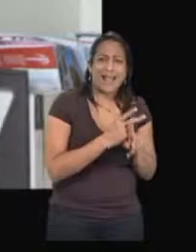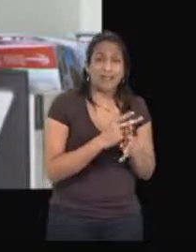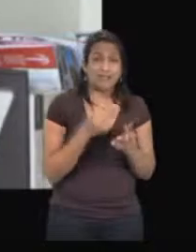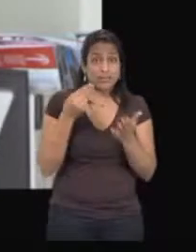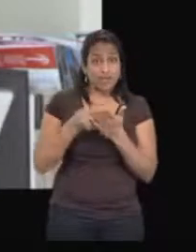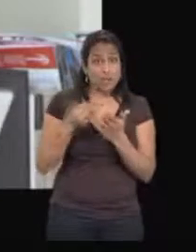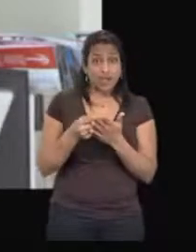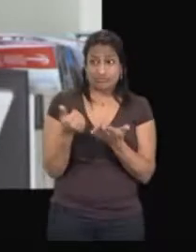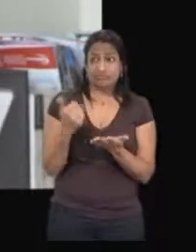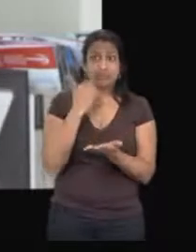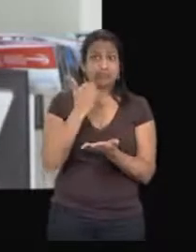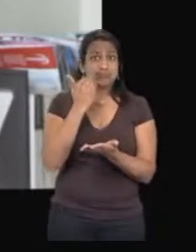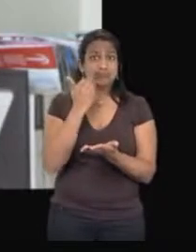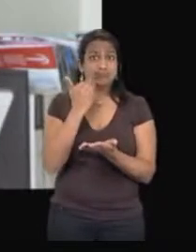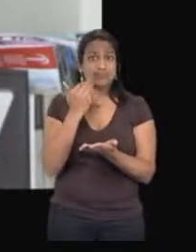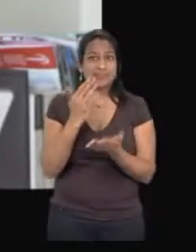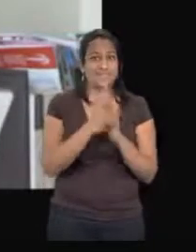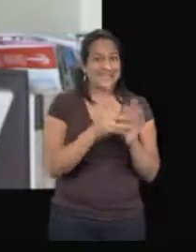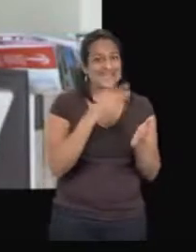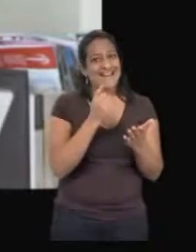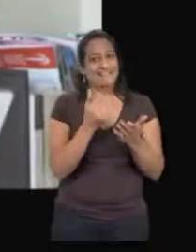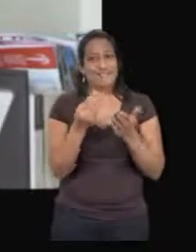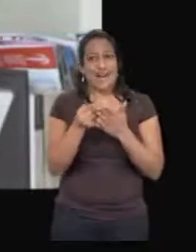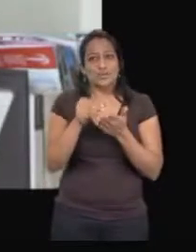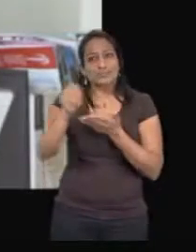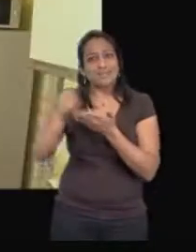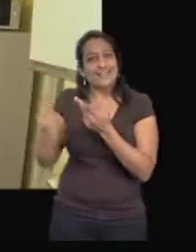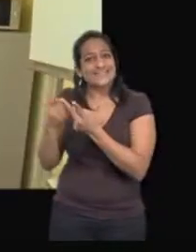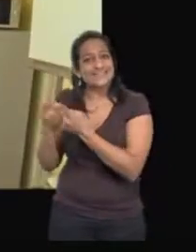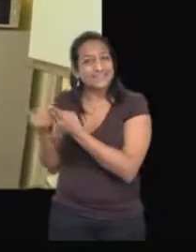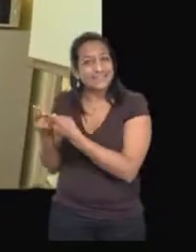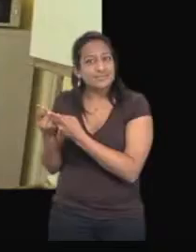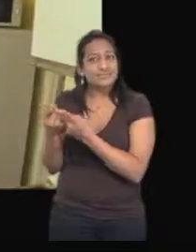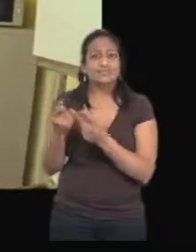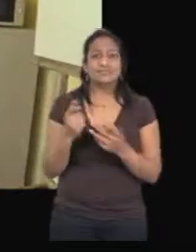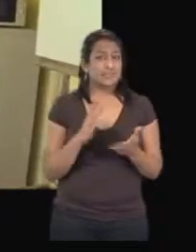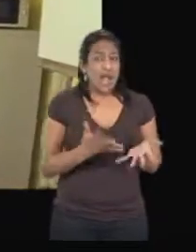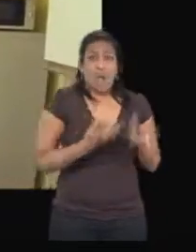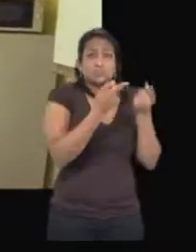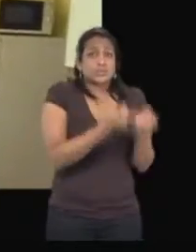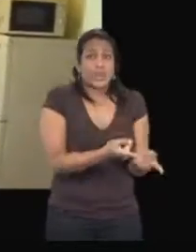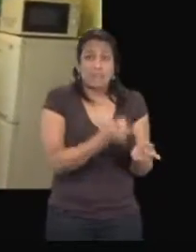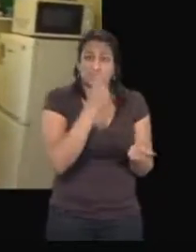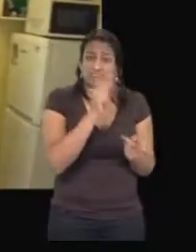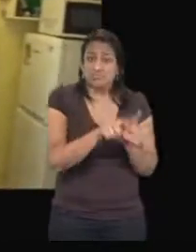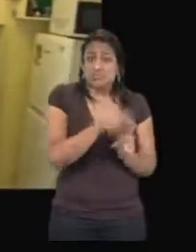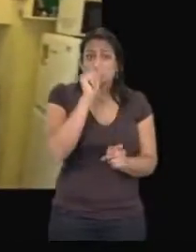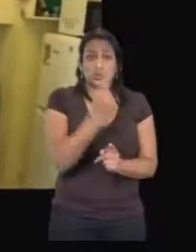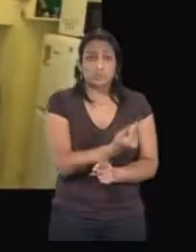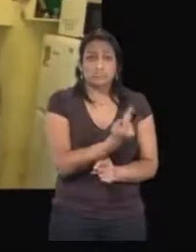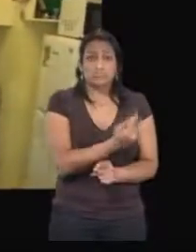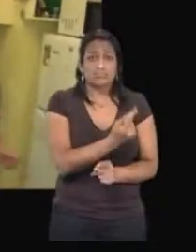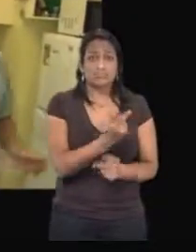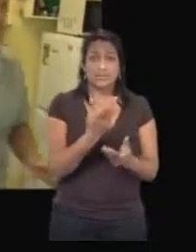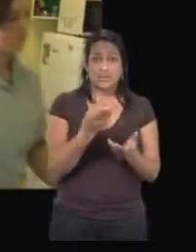with personal care. The budget was good enough to actually also allow other things. It's really down to them. They make that